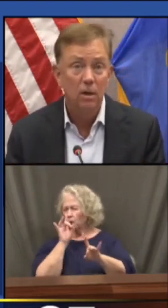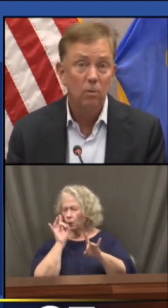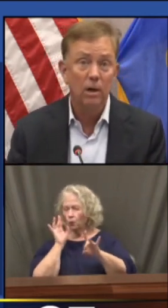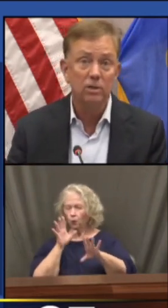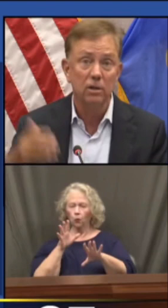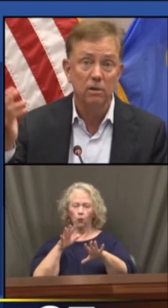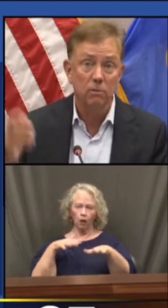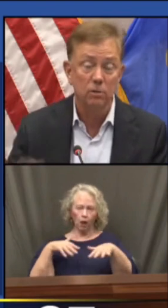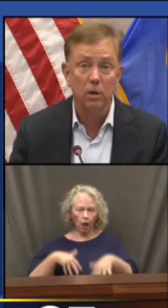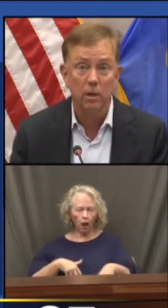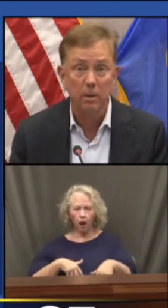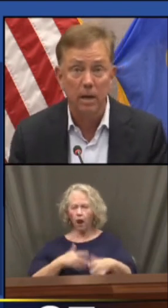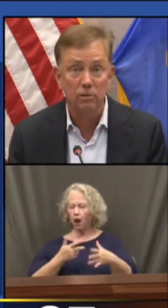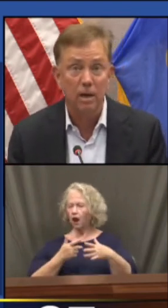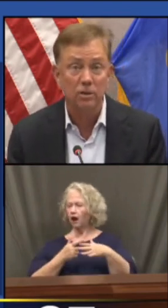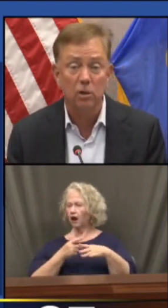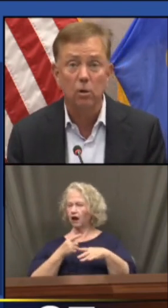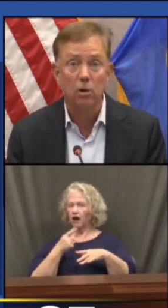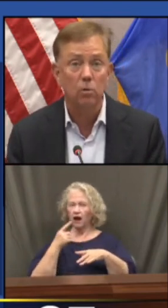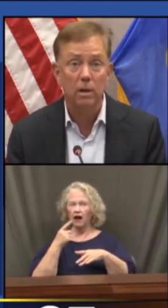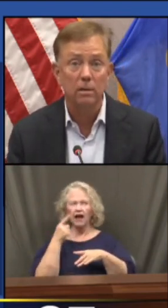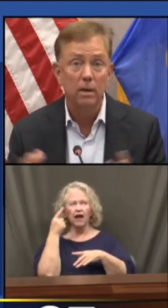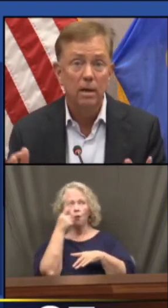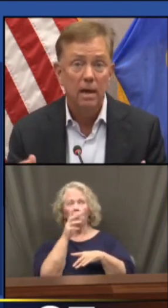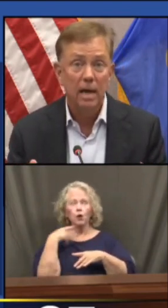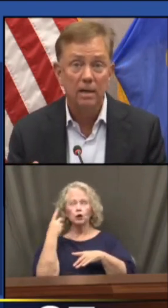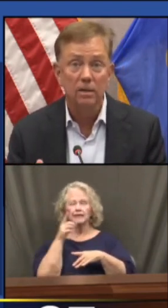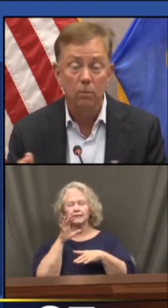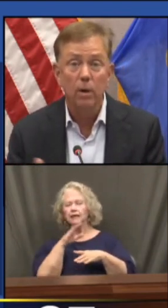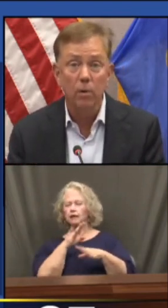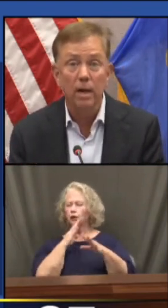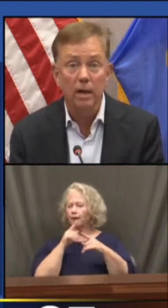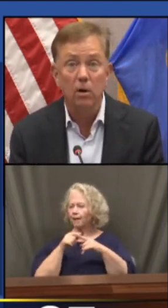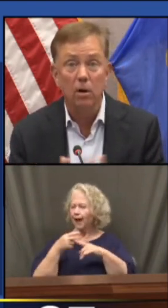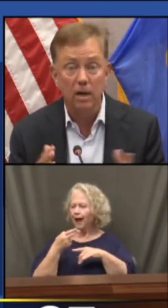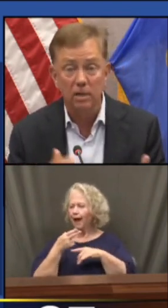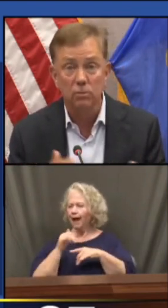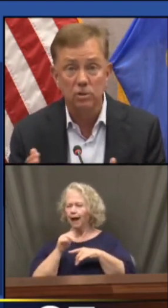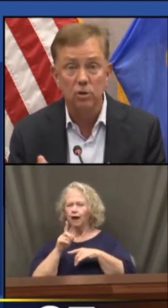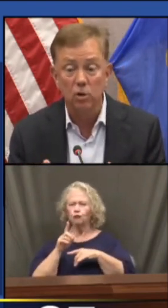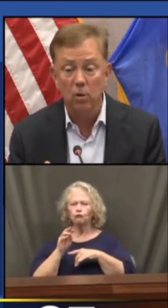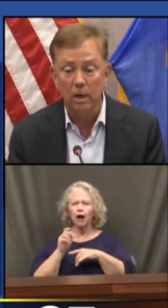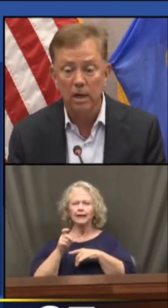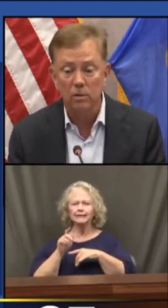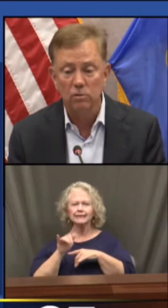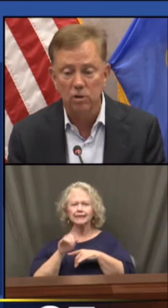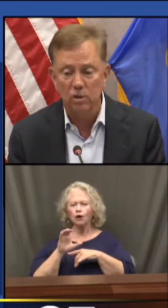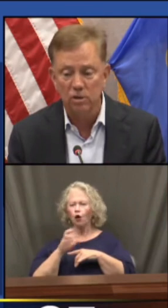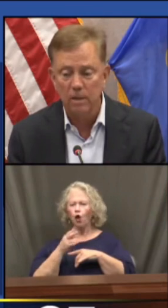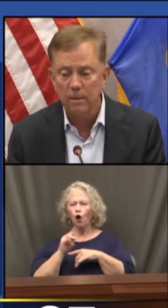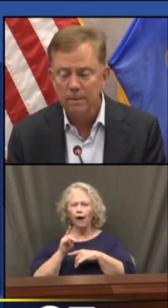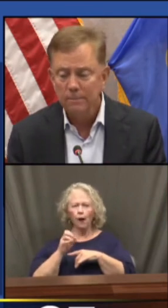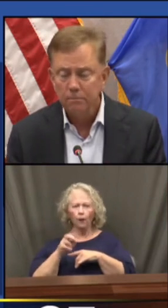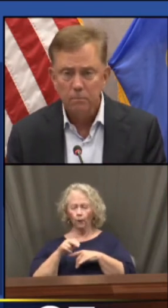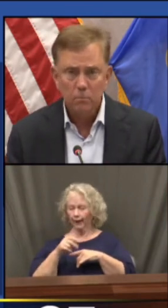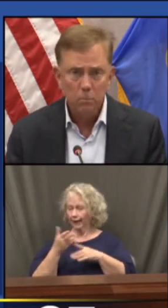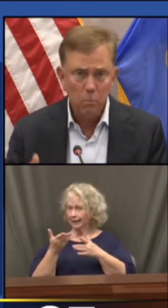blindsided. Washington was talking about hydroxychloroquine, and we were hit hard, as was New York and New